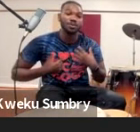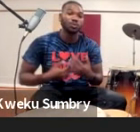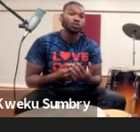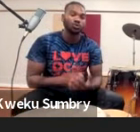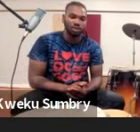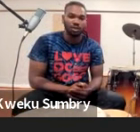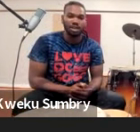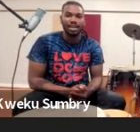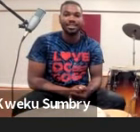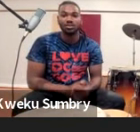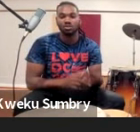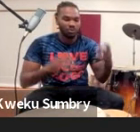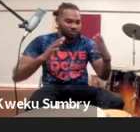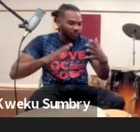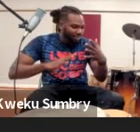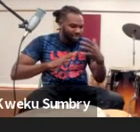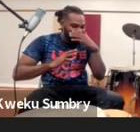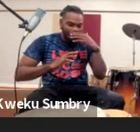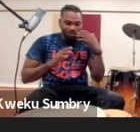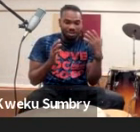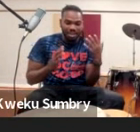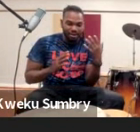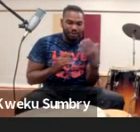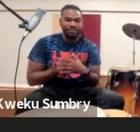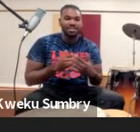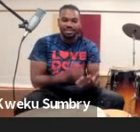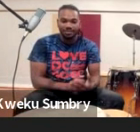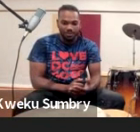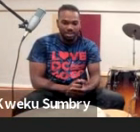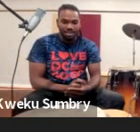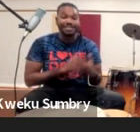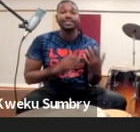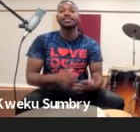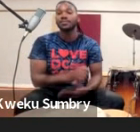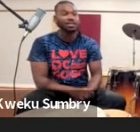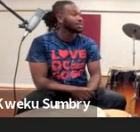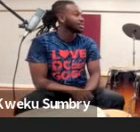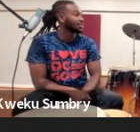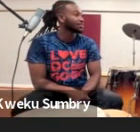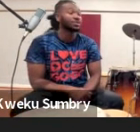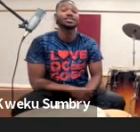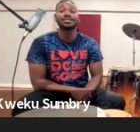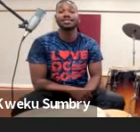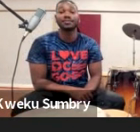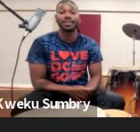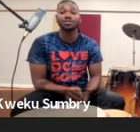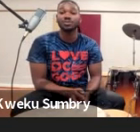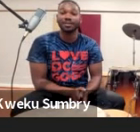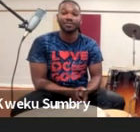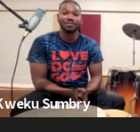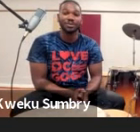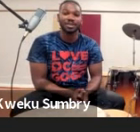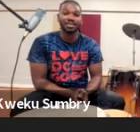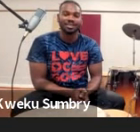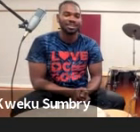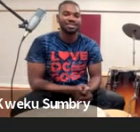how it made me move, you know. And this was specifically around the era of TCB, CCB, you know what I'm saying? Really, CCB, that used to be